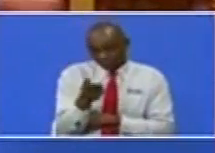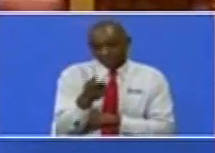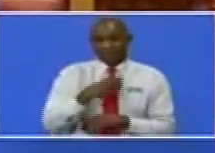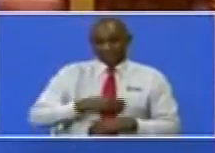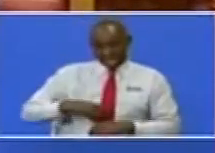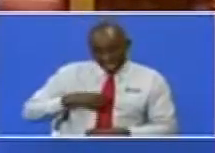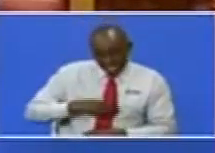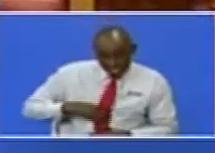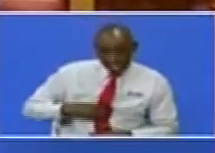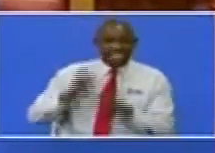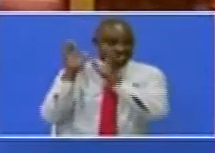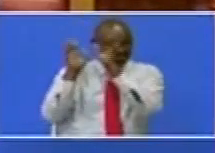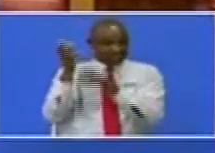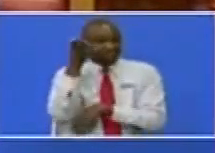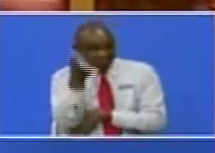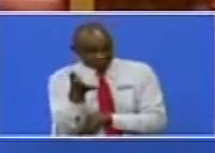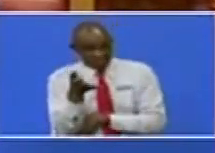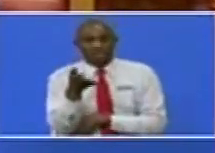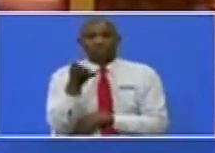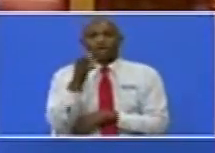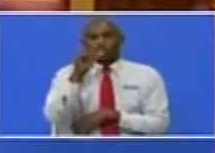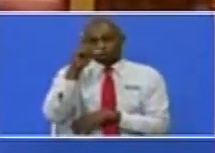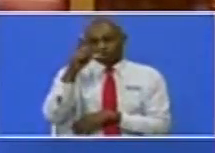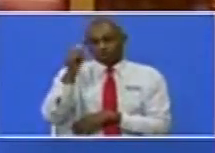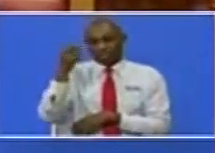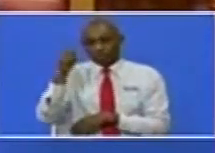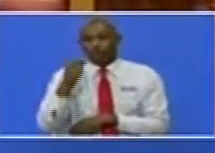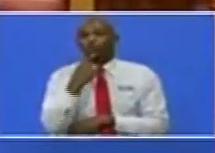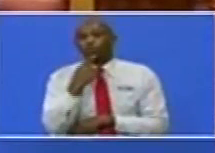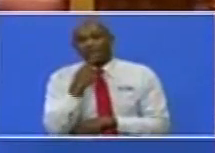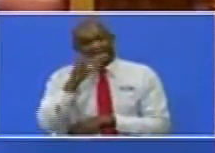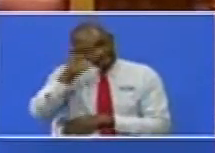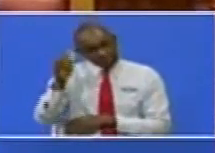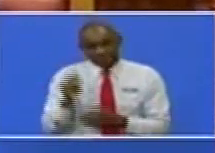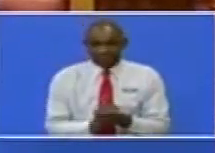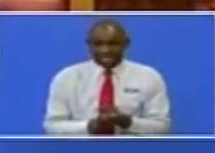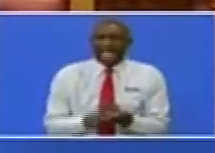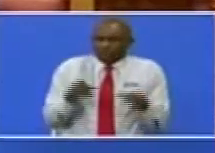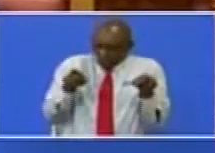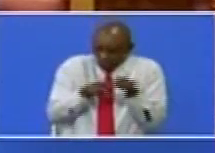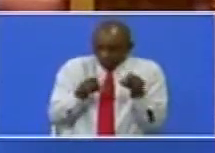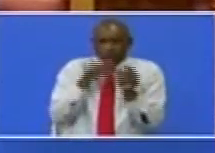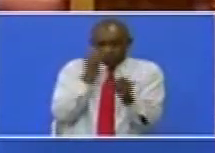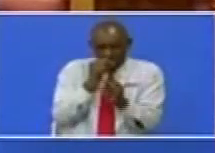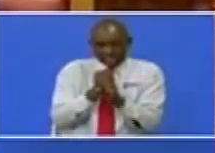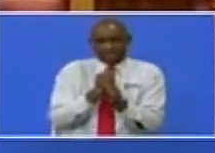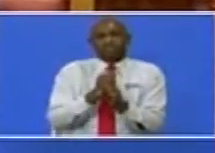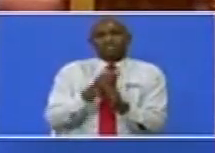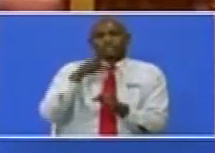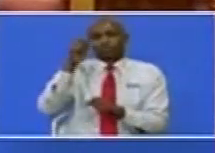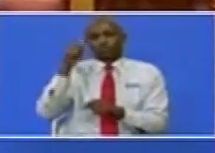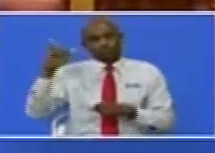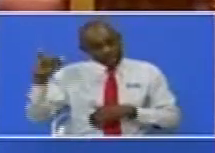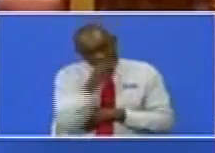Malindi in Kilifi County, Lokichogio in Turkana County, and we are also working on Suneka